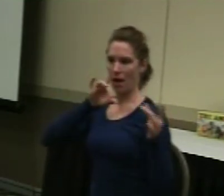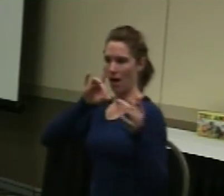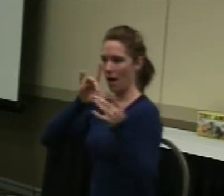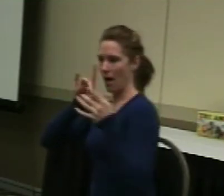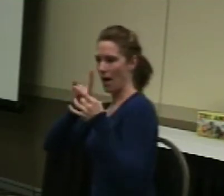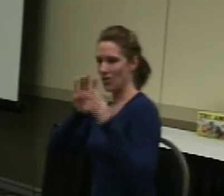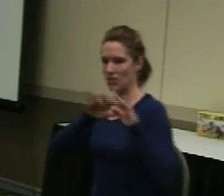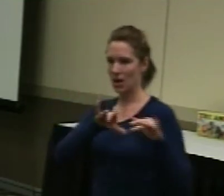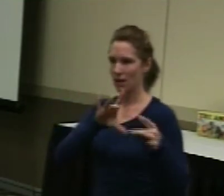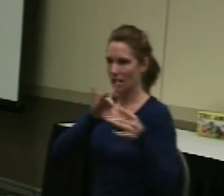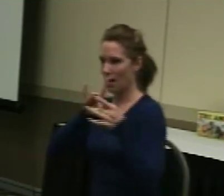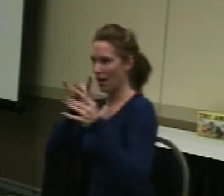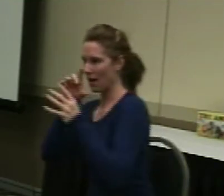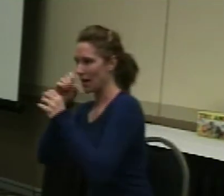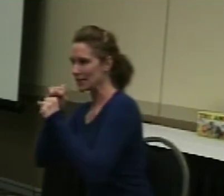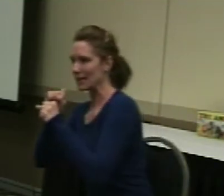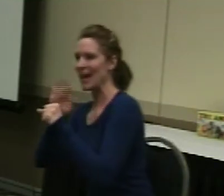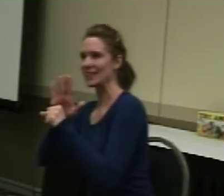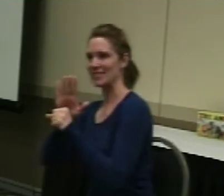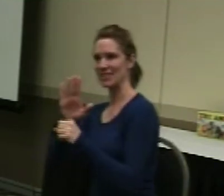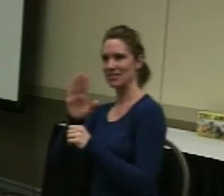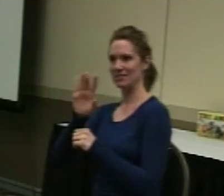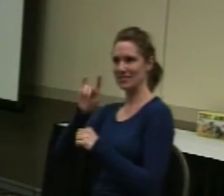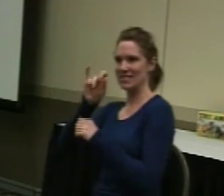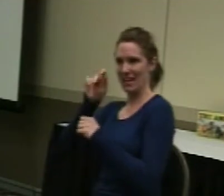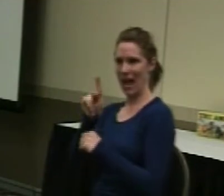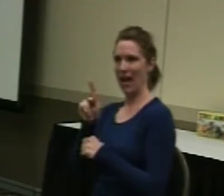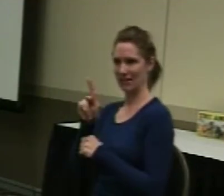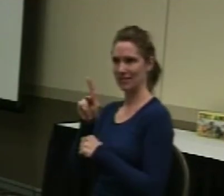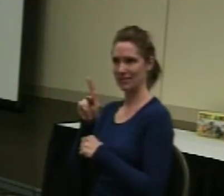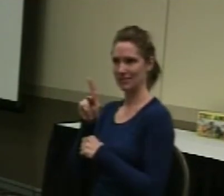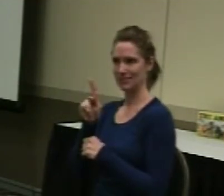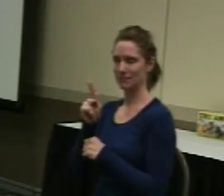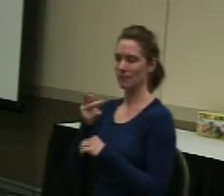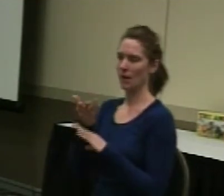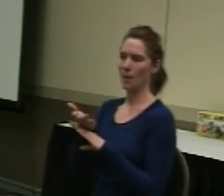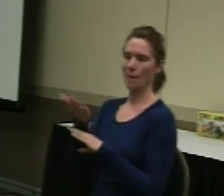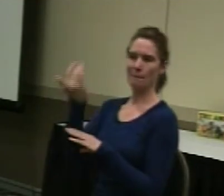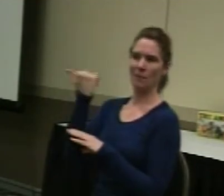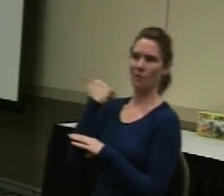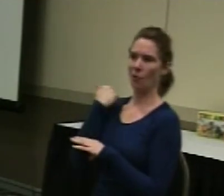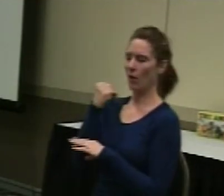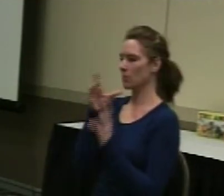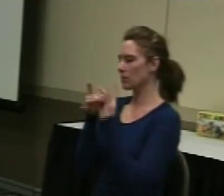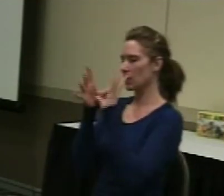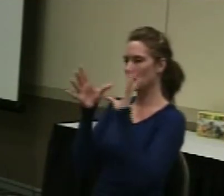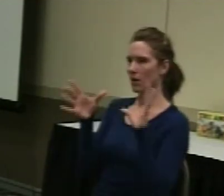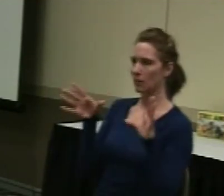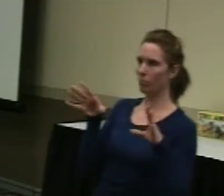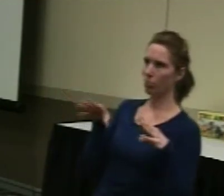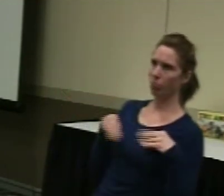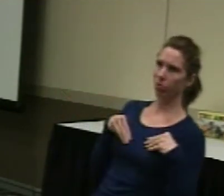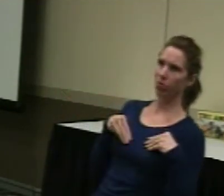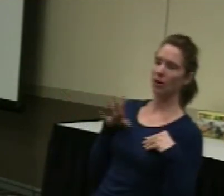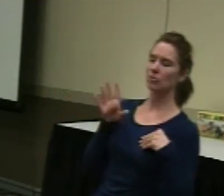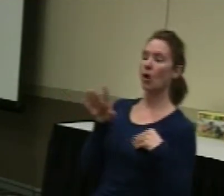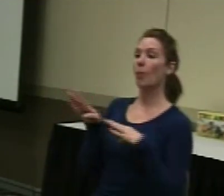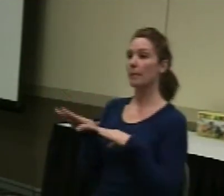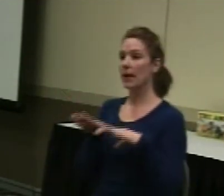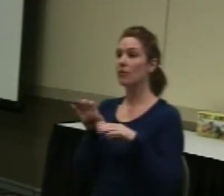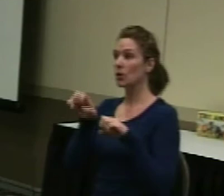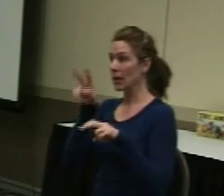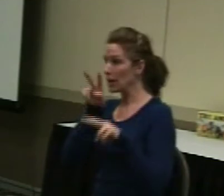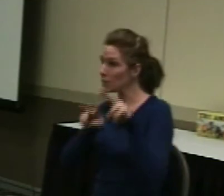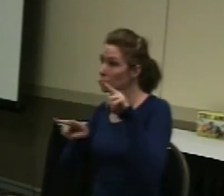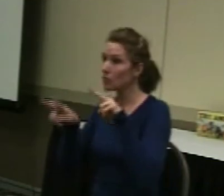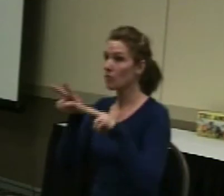his tasks, right? Rather than when he was unengaged. So behavior is observable, behavior